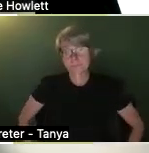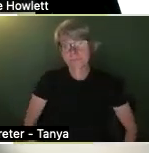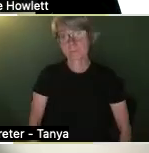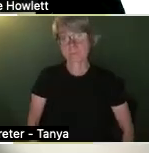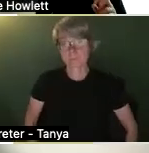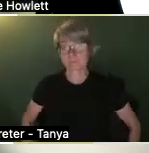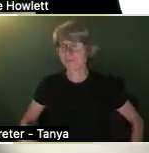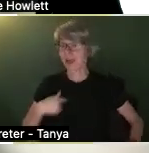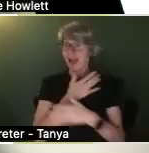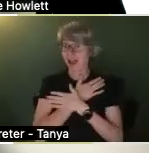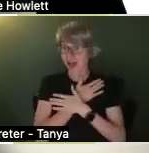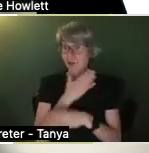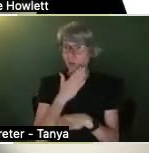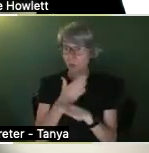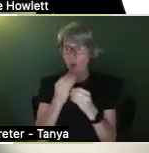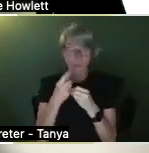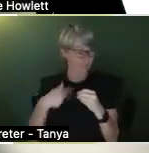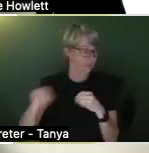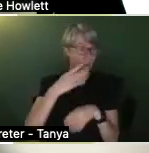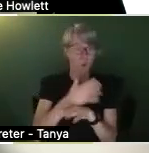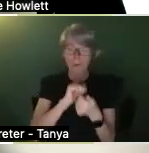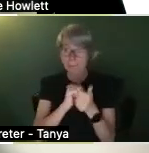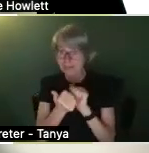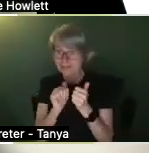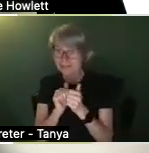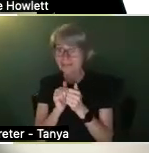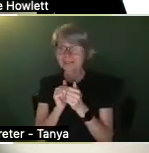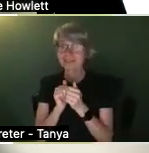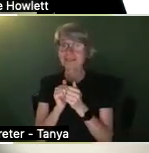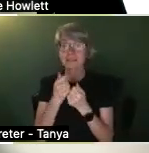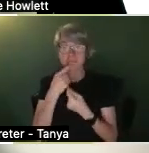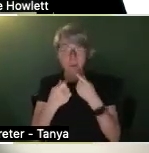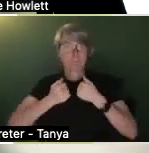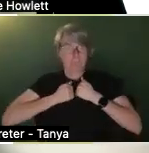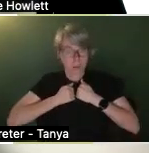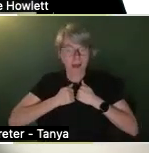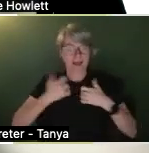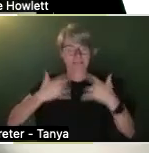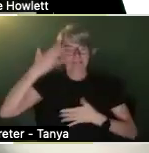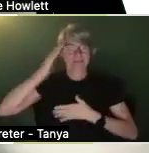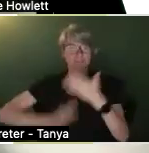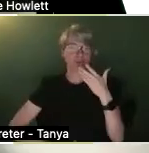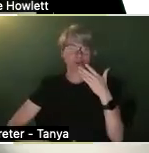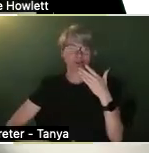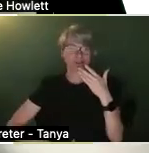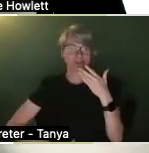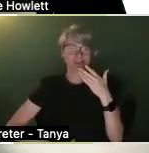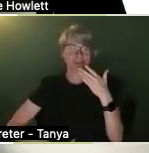love working with my colleagues and sharing my lived experience, enjoying meeting with